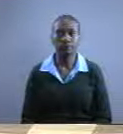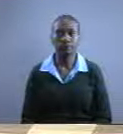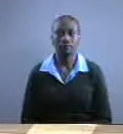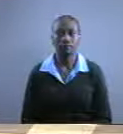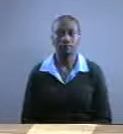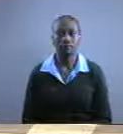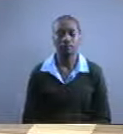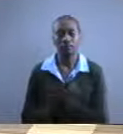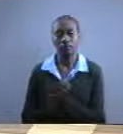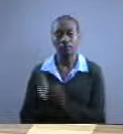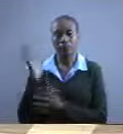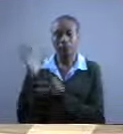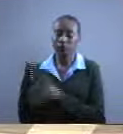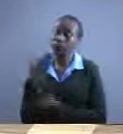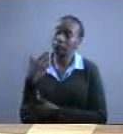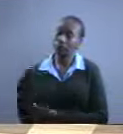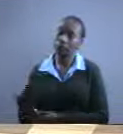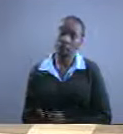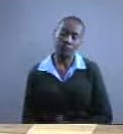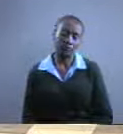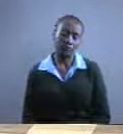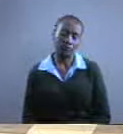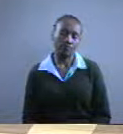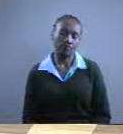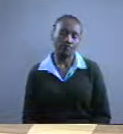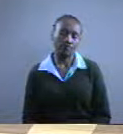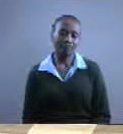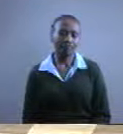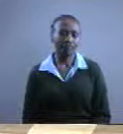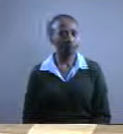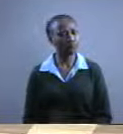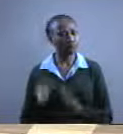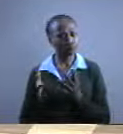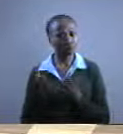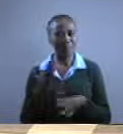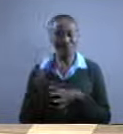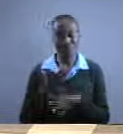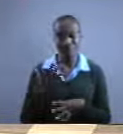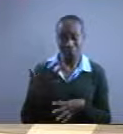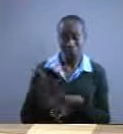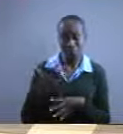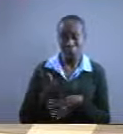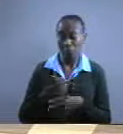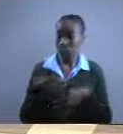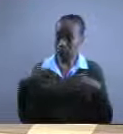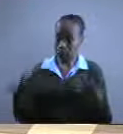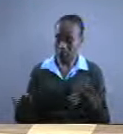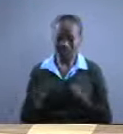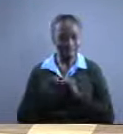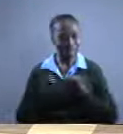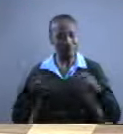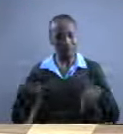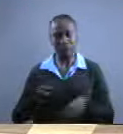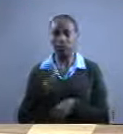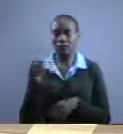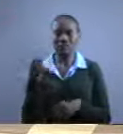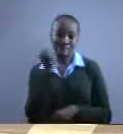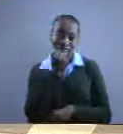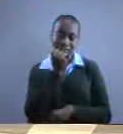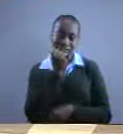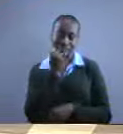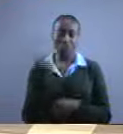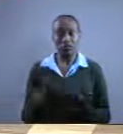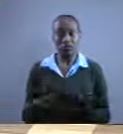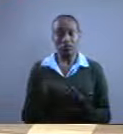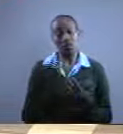Thank you, Honourable Deputy Speaker. It goes without saying that unemployment is our most pressing crisis. I'm sorry the Honourable Manuel isn't